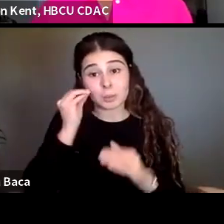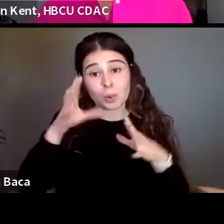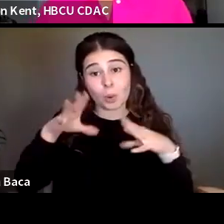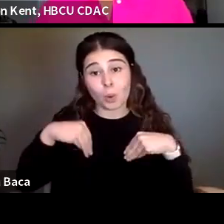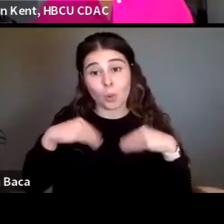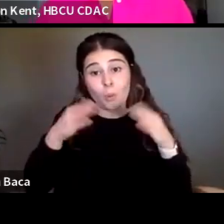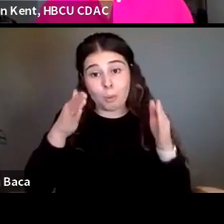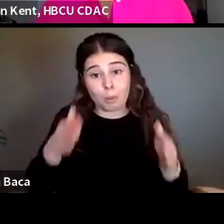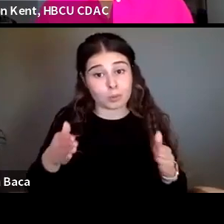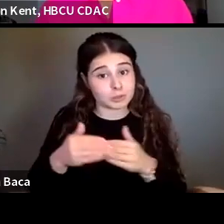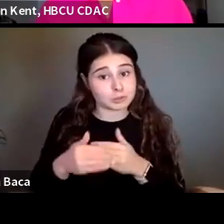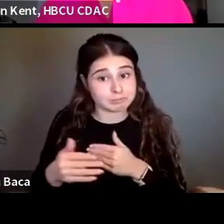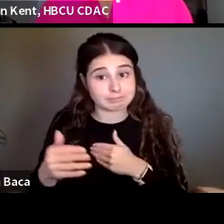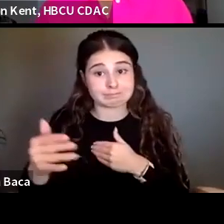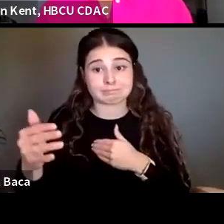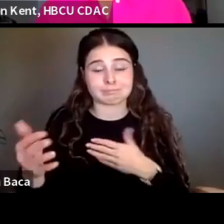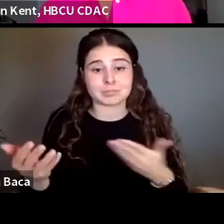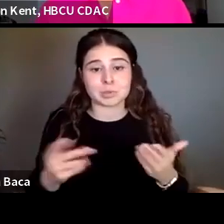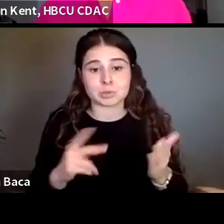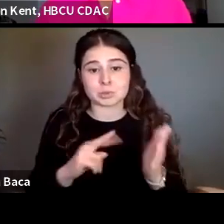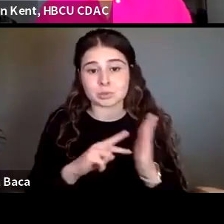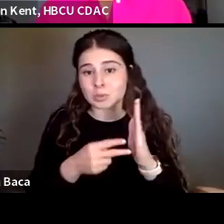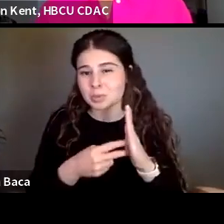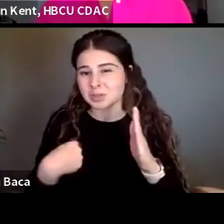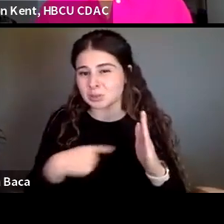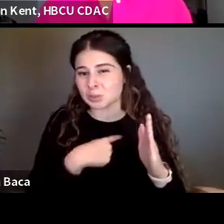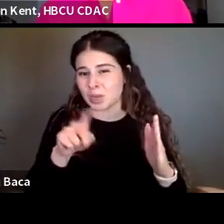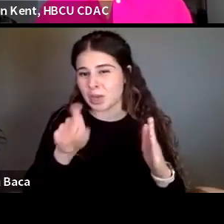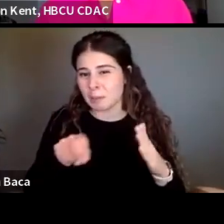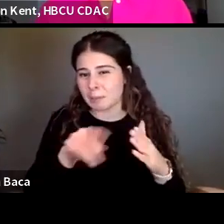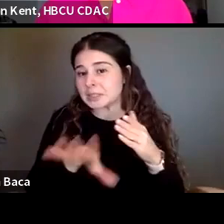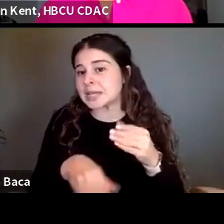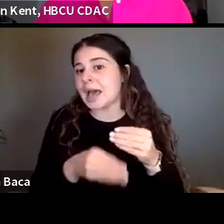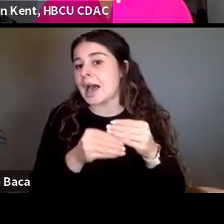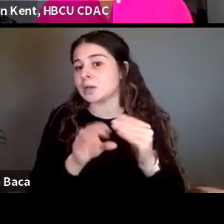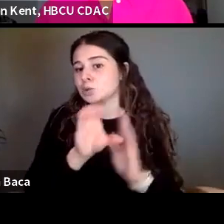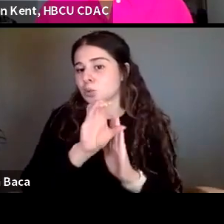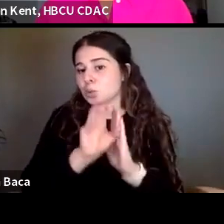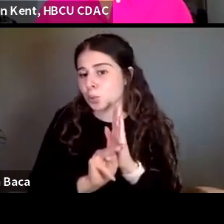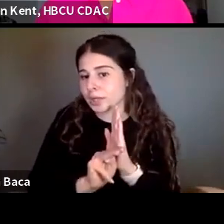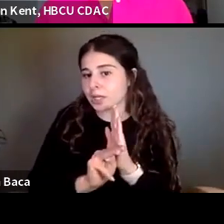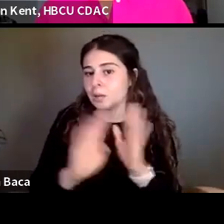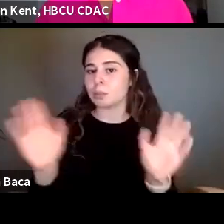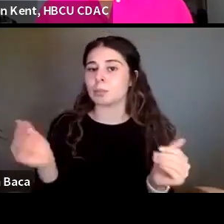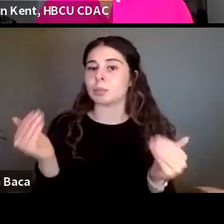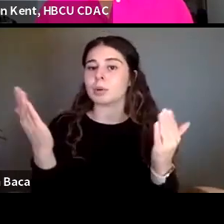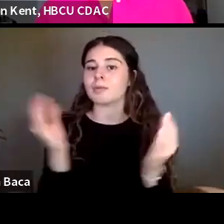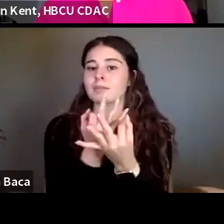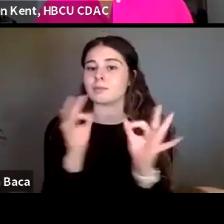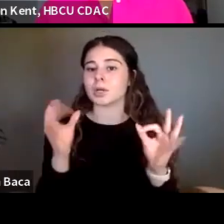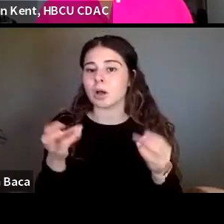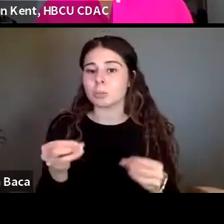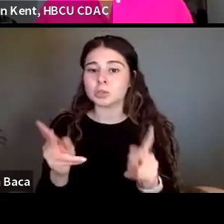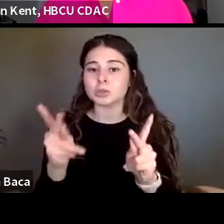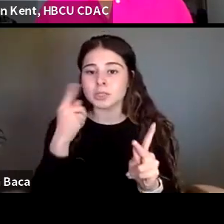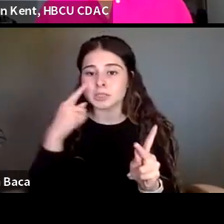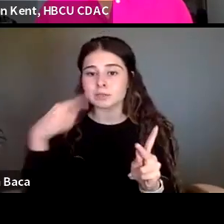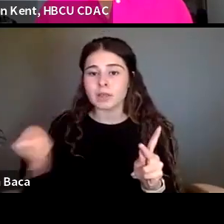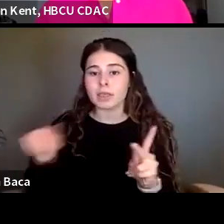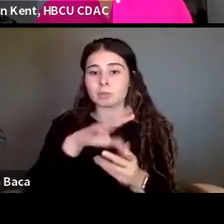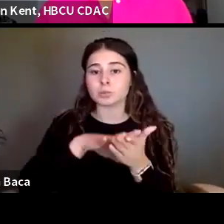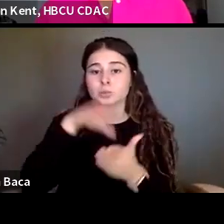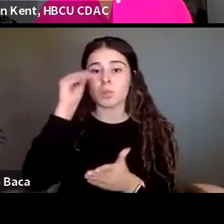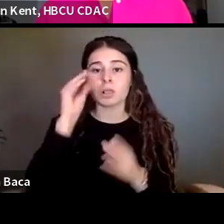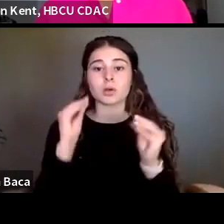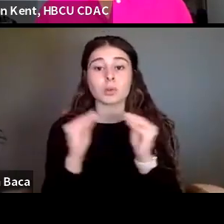So working it into the curriculum, creating freestanding opportunities for them to learn more, and also making